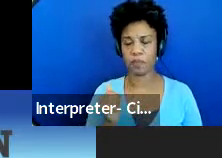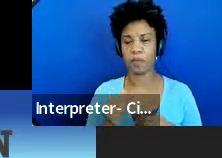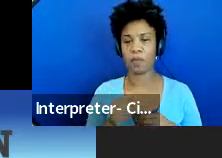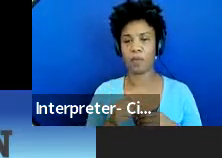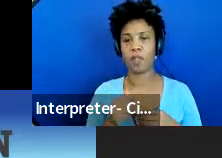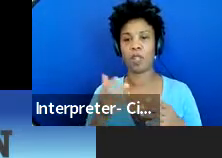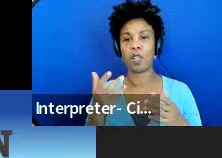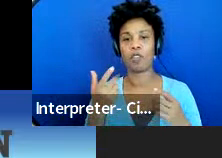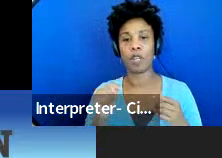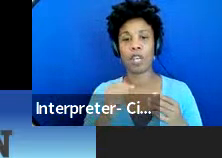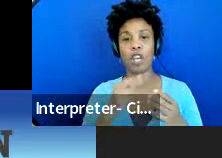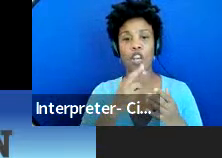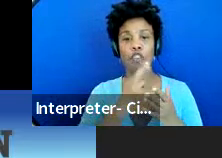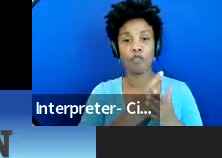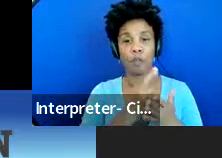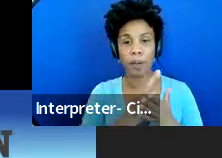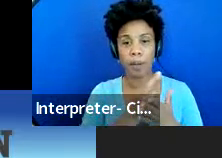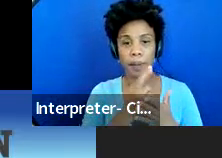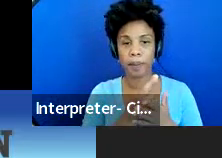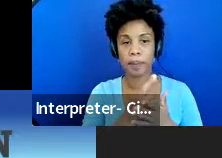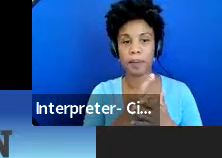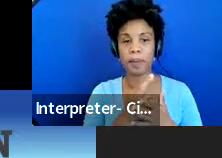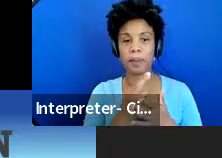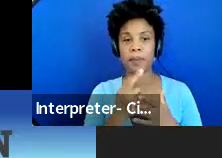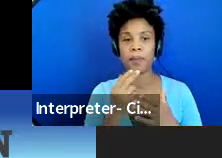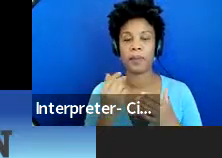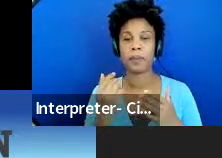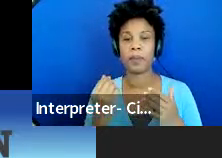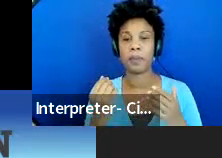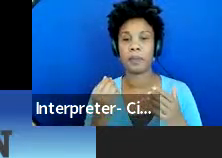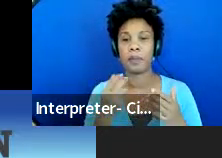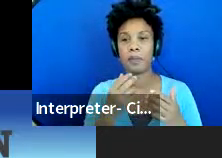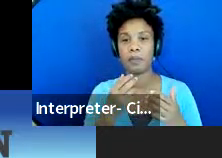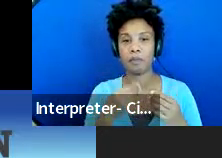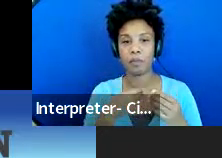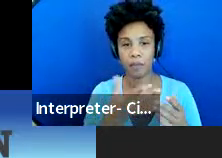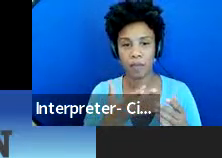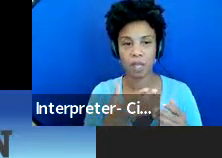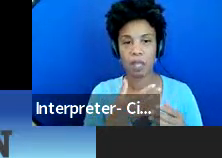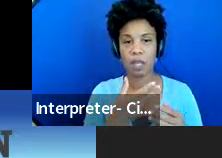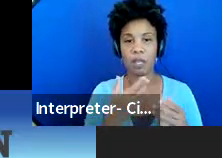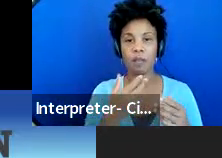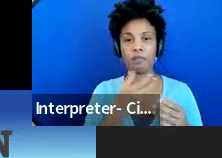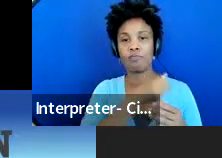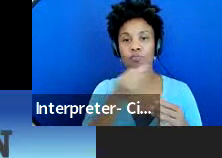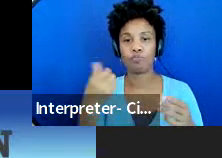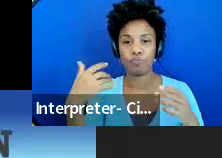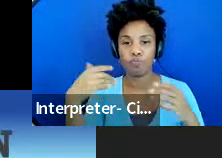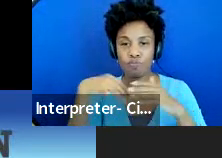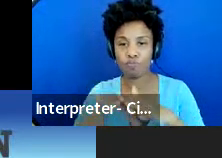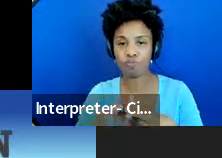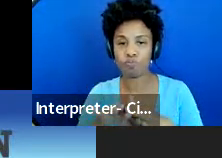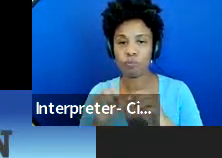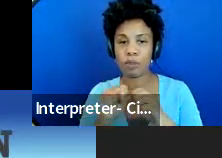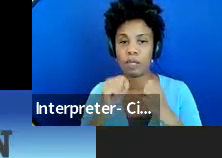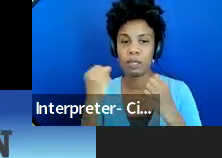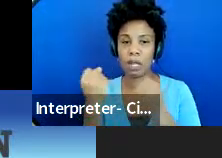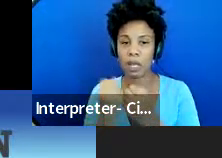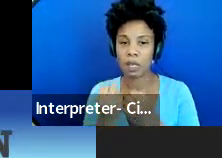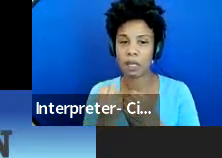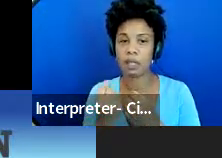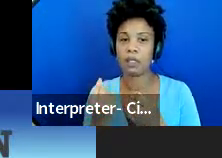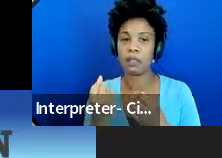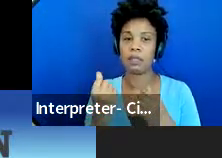of equal opportunities and integration of persons with disabilities. The key stakeholders in this are persons with